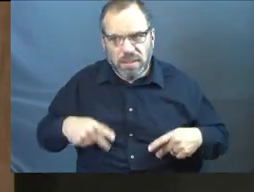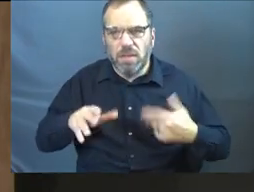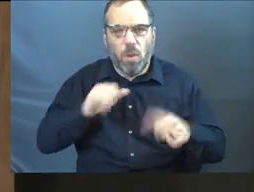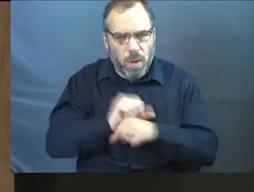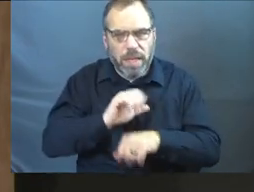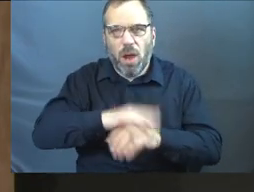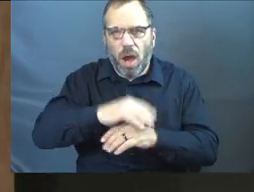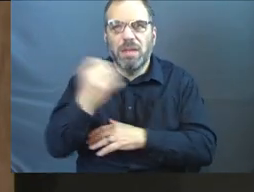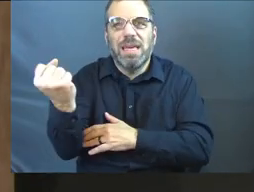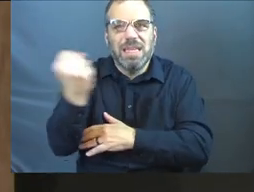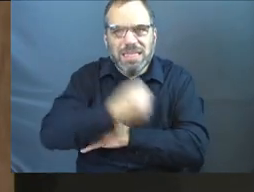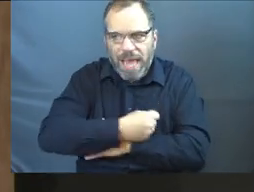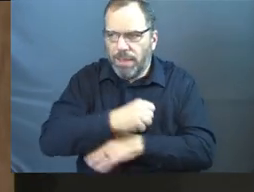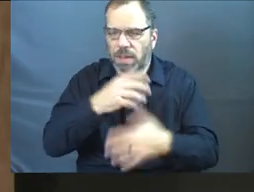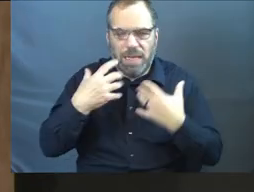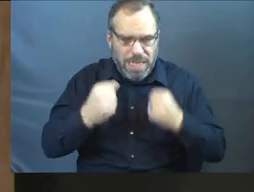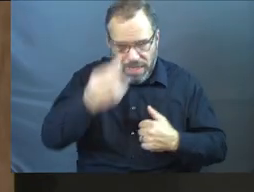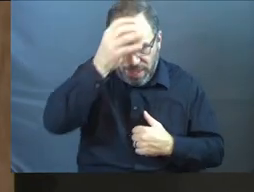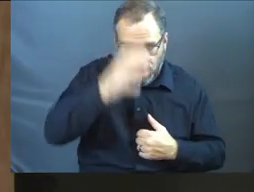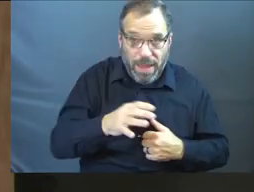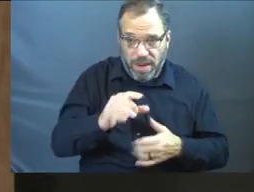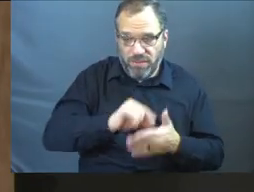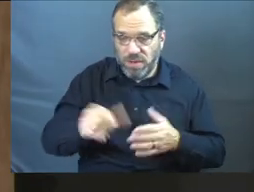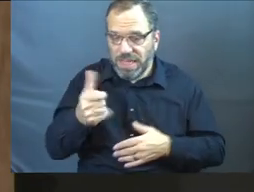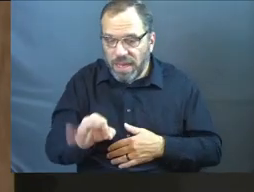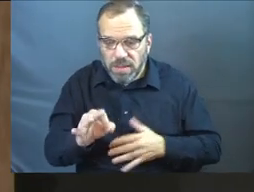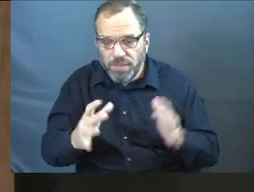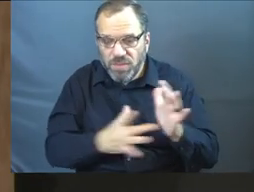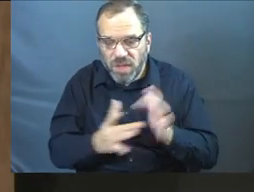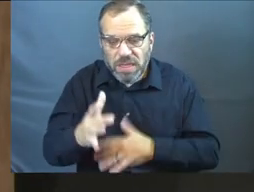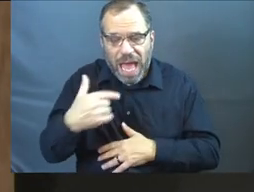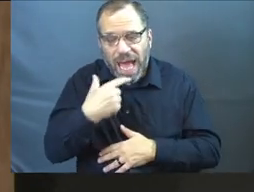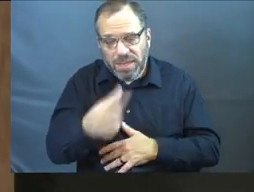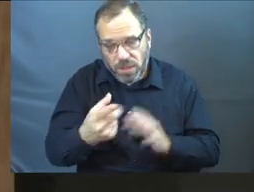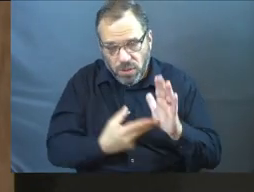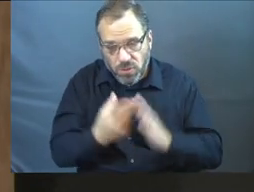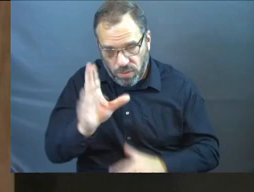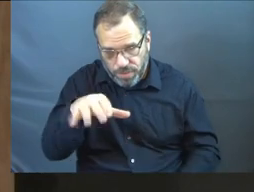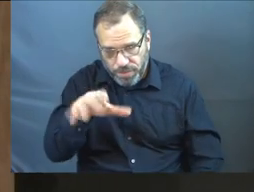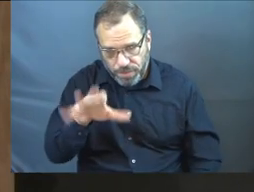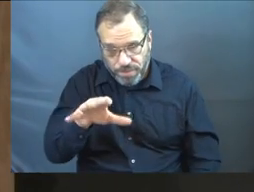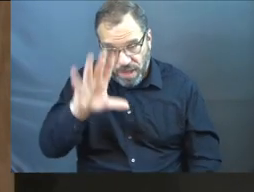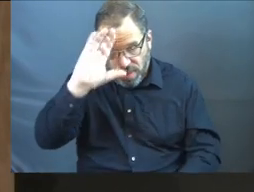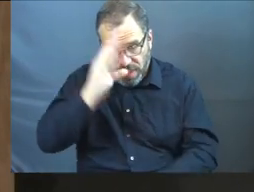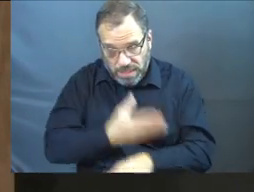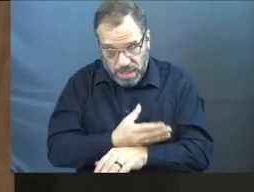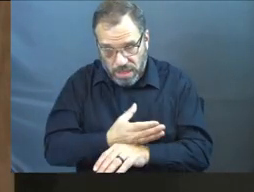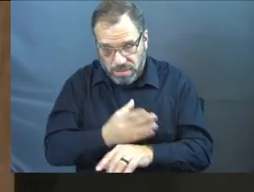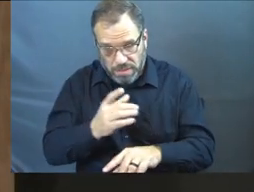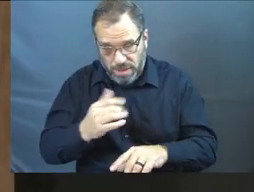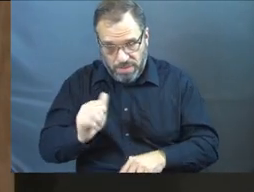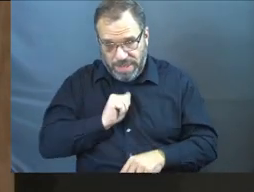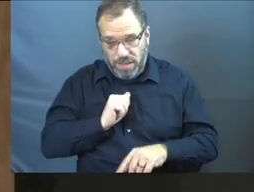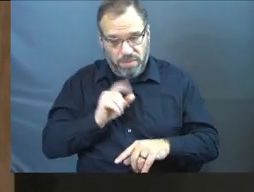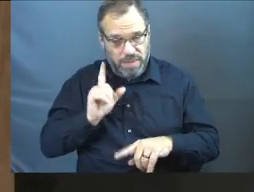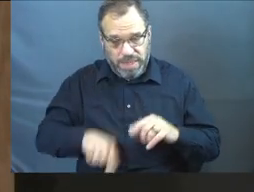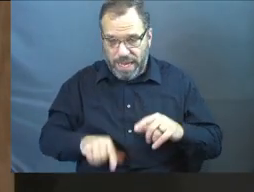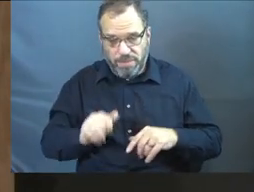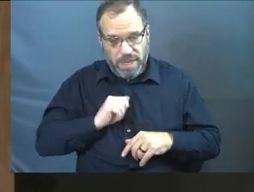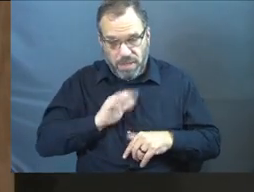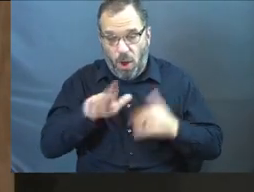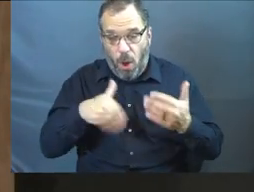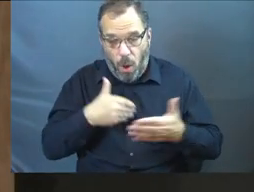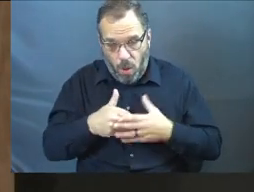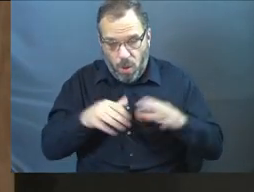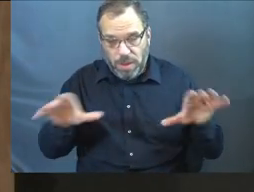Sabbath and doing other things, healing a man. And in verse 19, Jesus explained, I tell you the truth, The Son can do nothing by himself. He